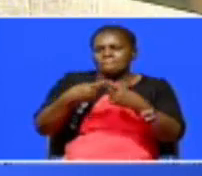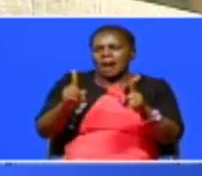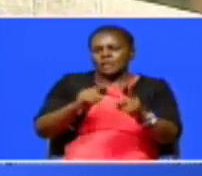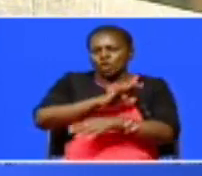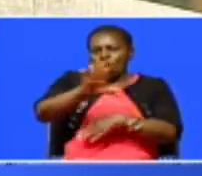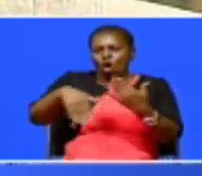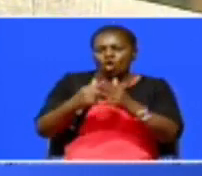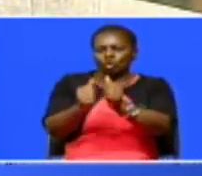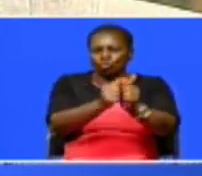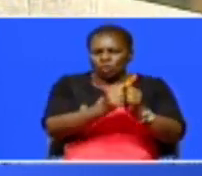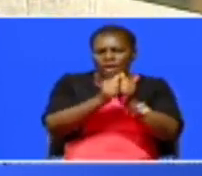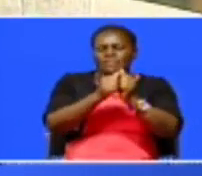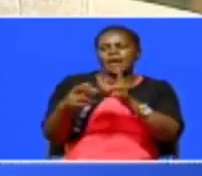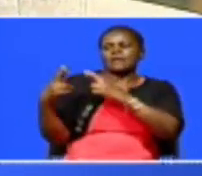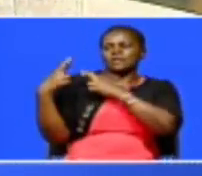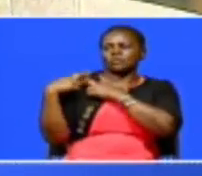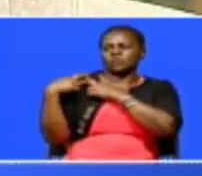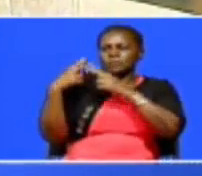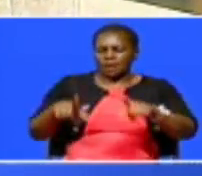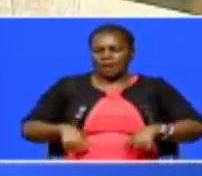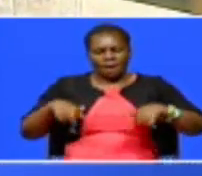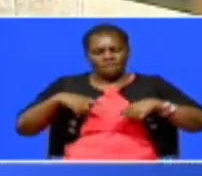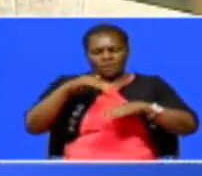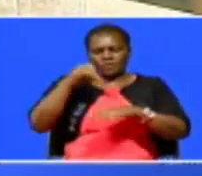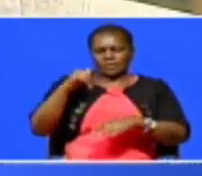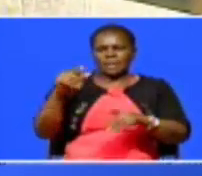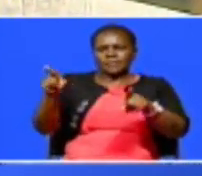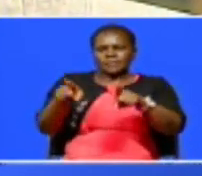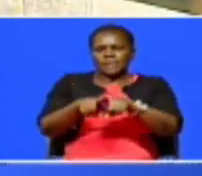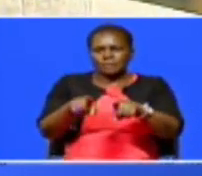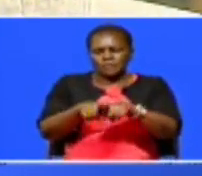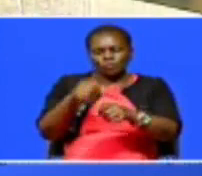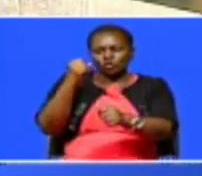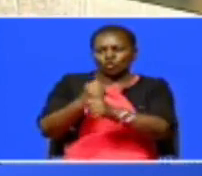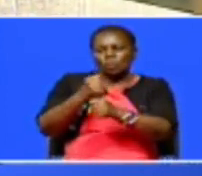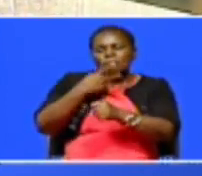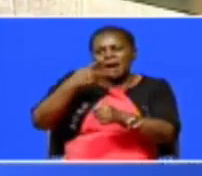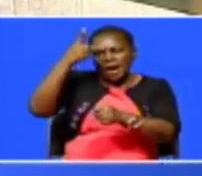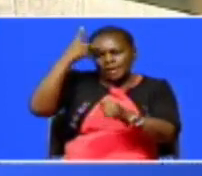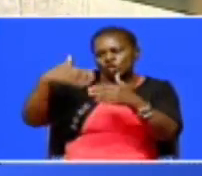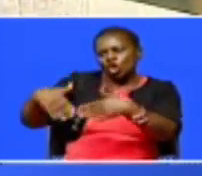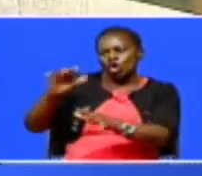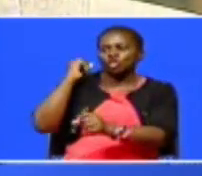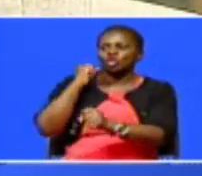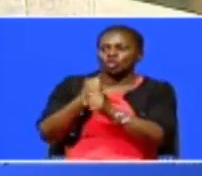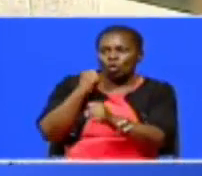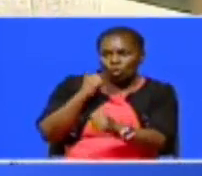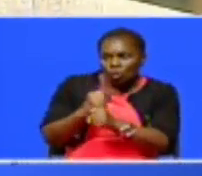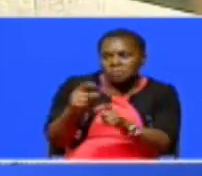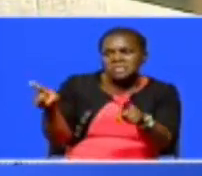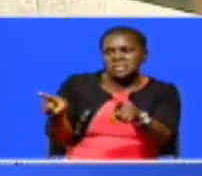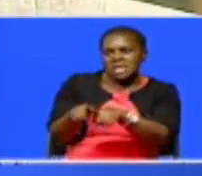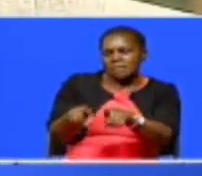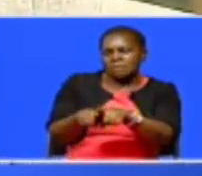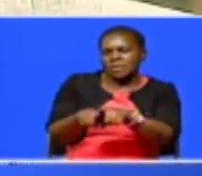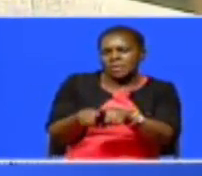collectively everybody's life has been disrupted. You realize even parents have lost jobs, people cannot even pay rents and so on. How